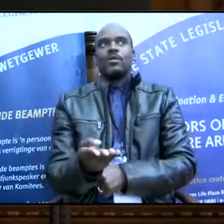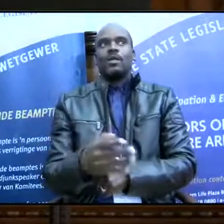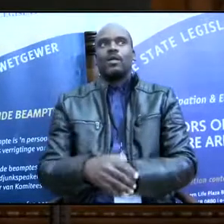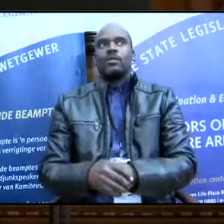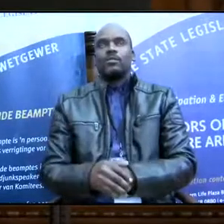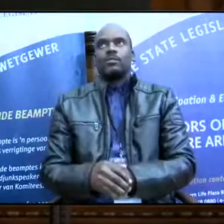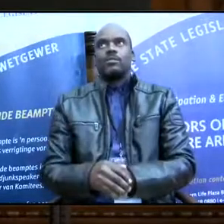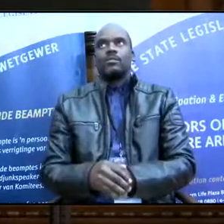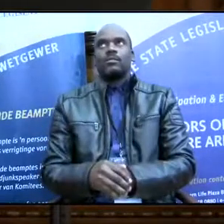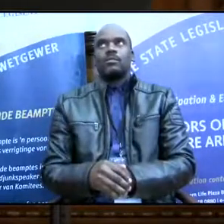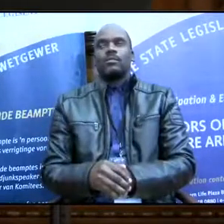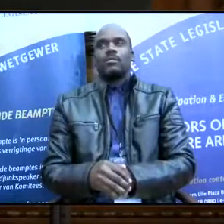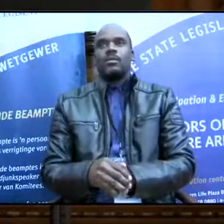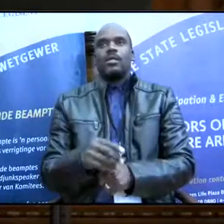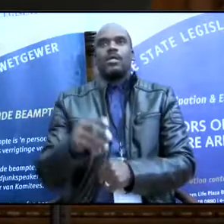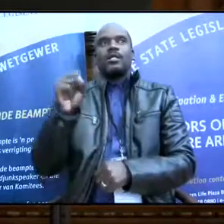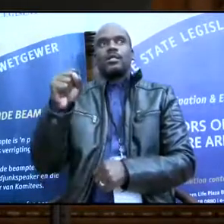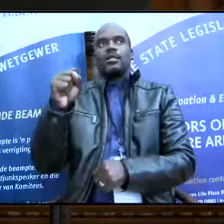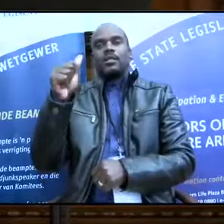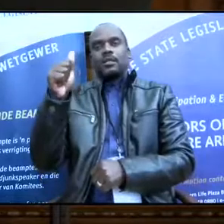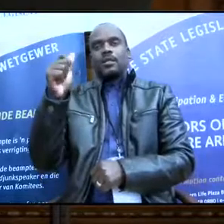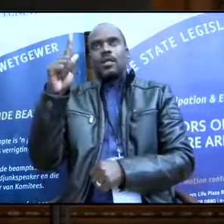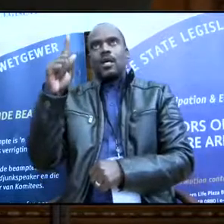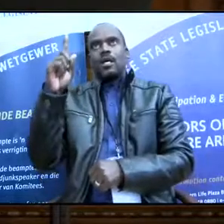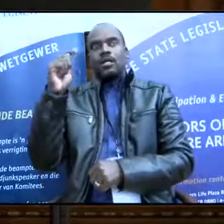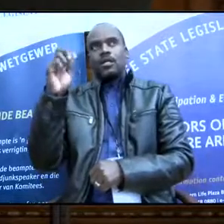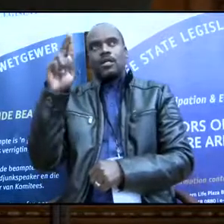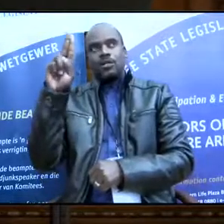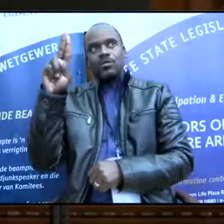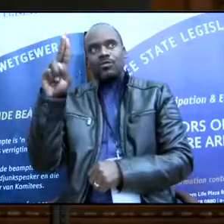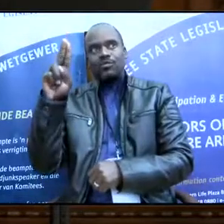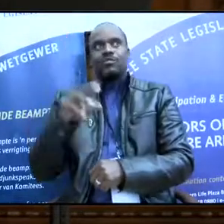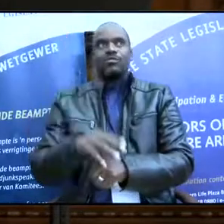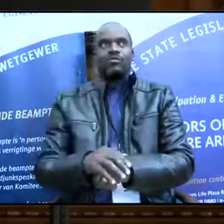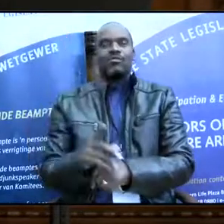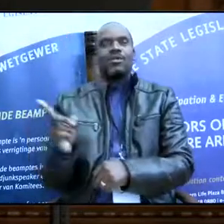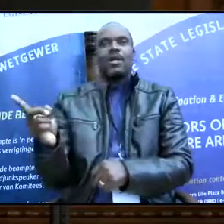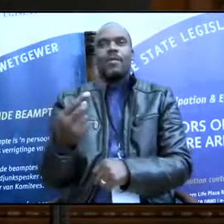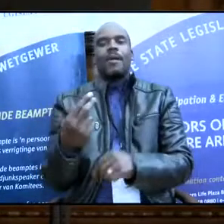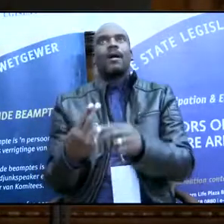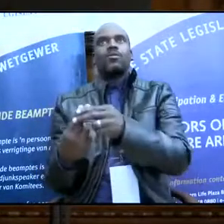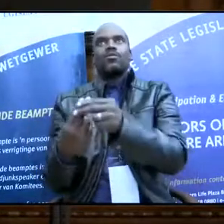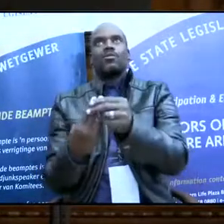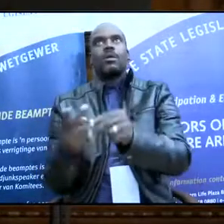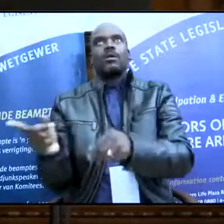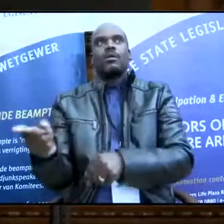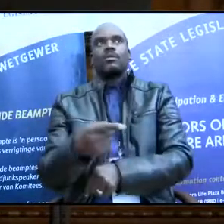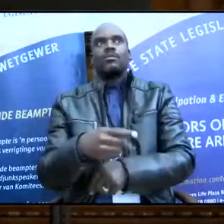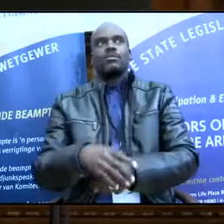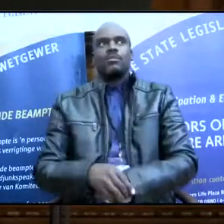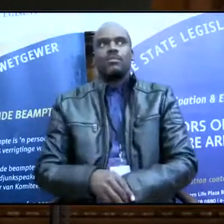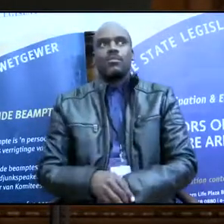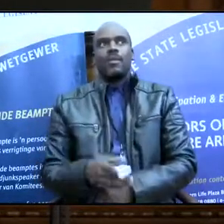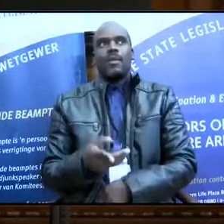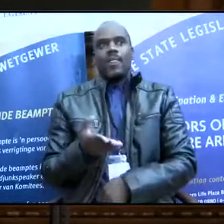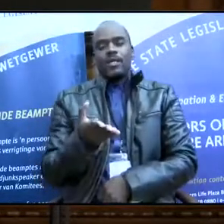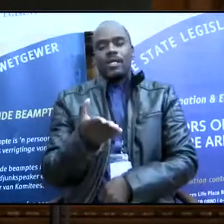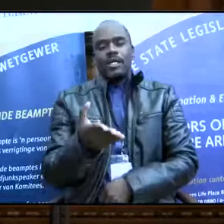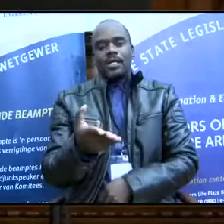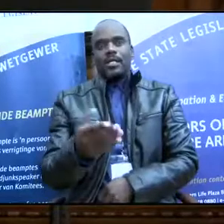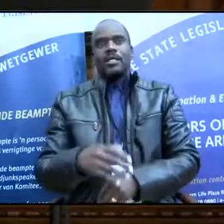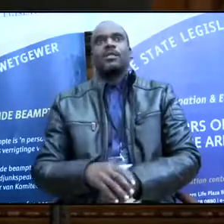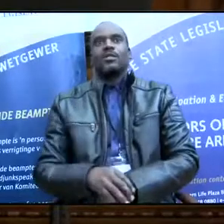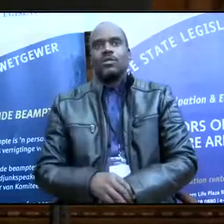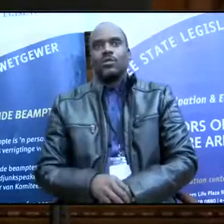investment subdued growth and high and rising public debt in this context the